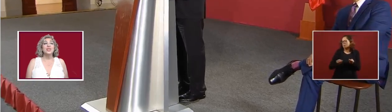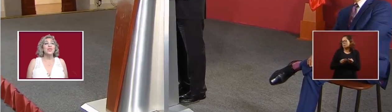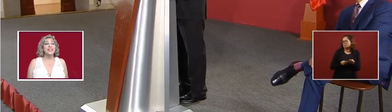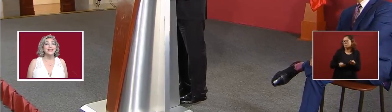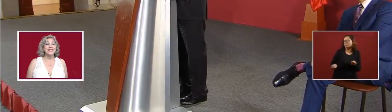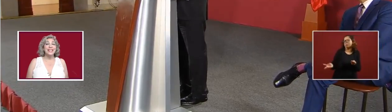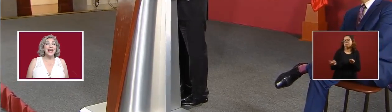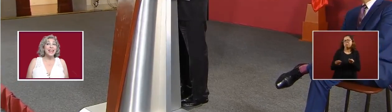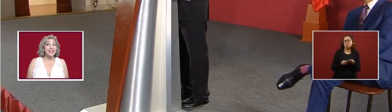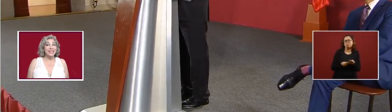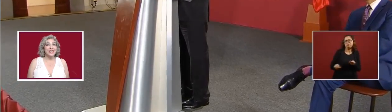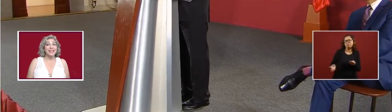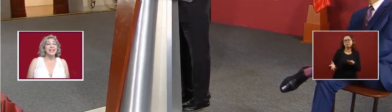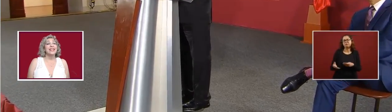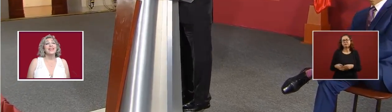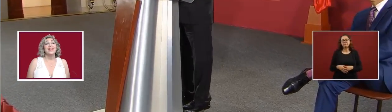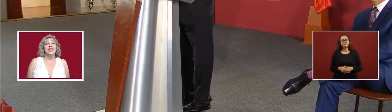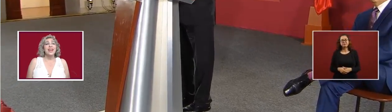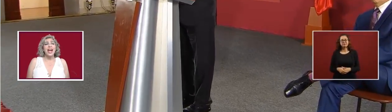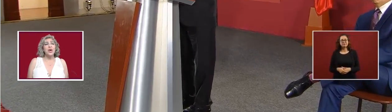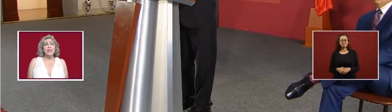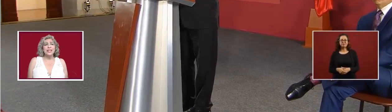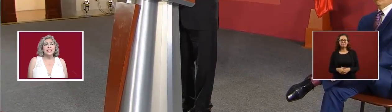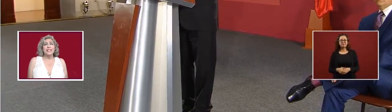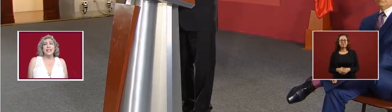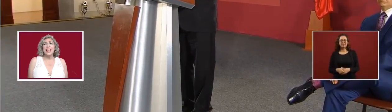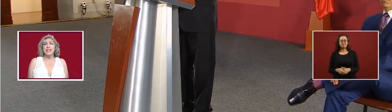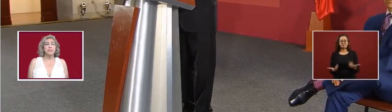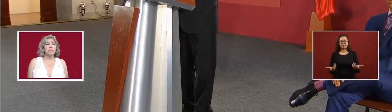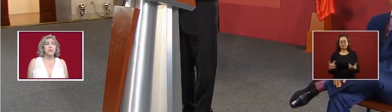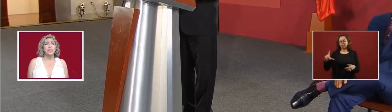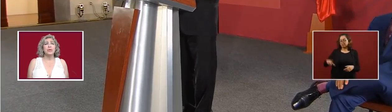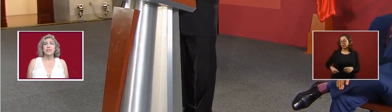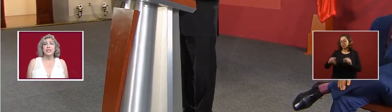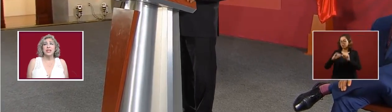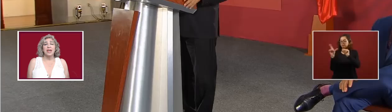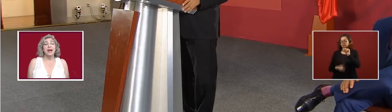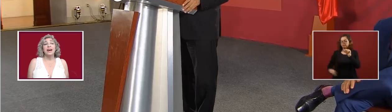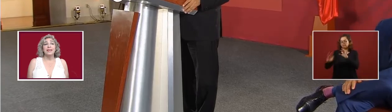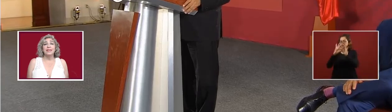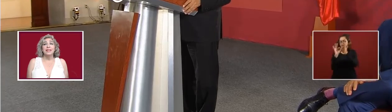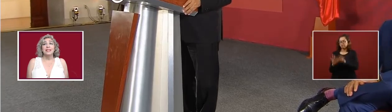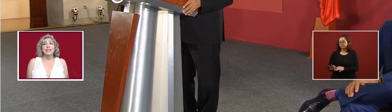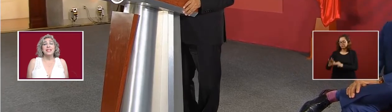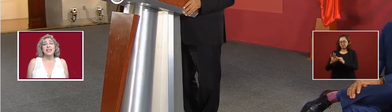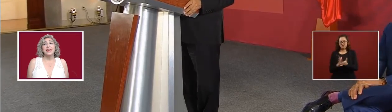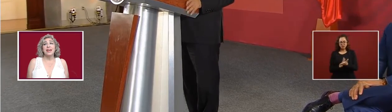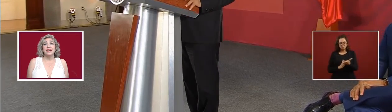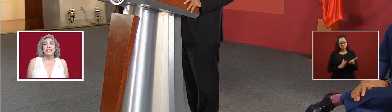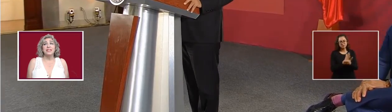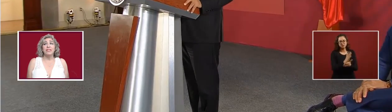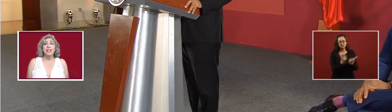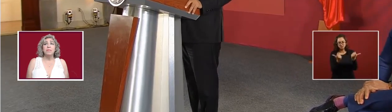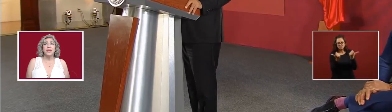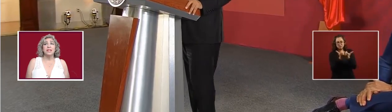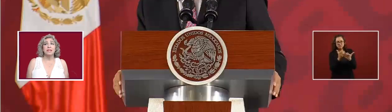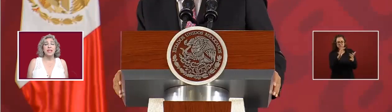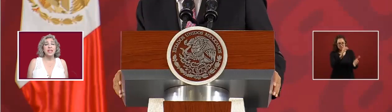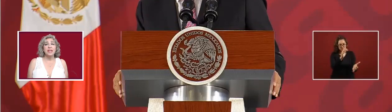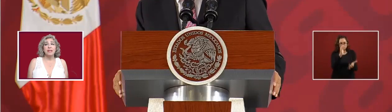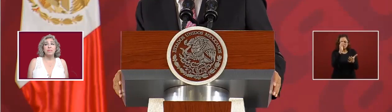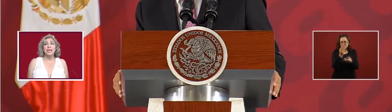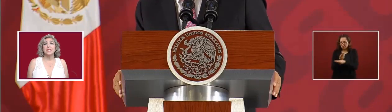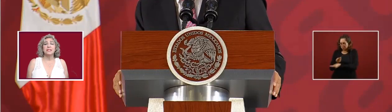So that the state, how could the state promote, uh, the, uh, development?